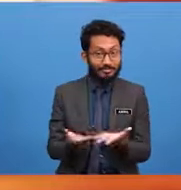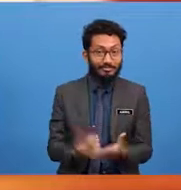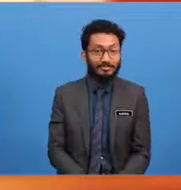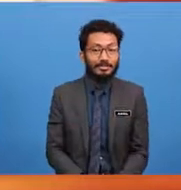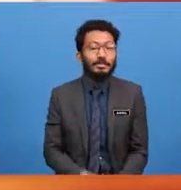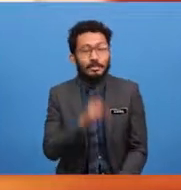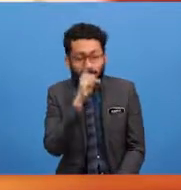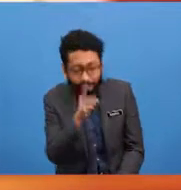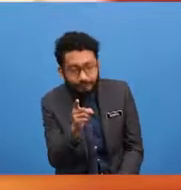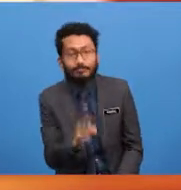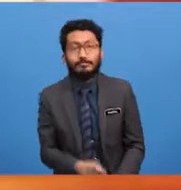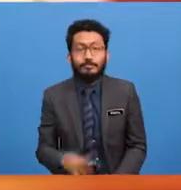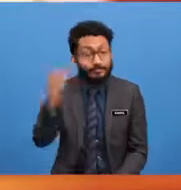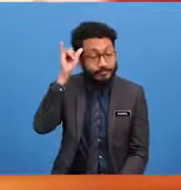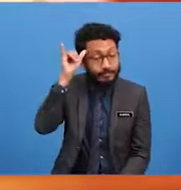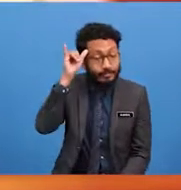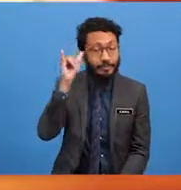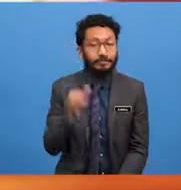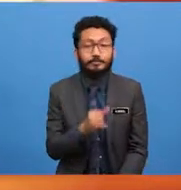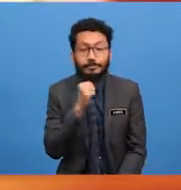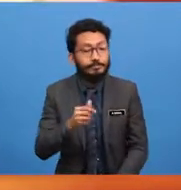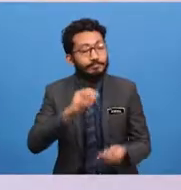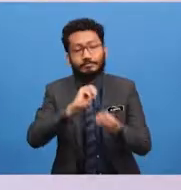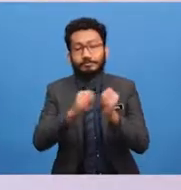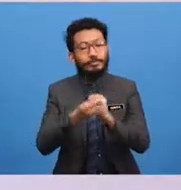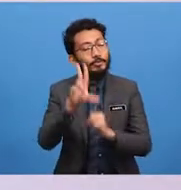Sure, Yolo. It's not a problem at all.